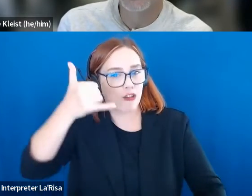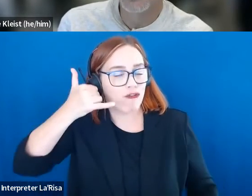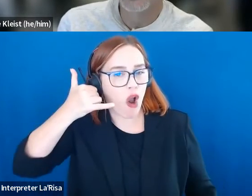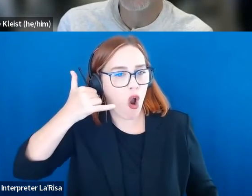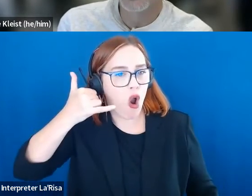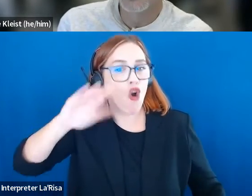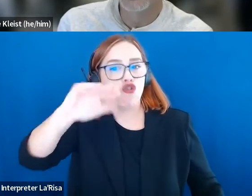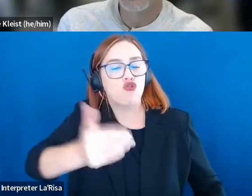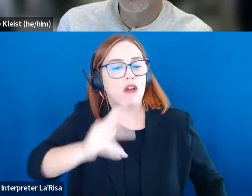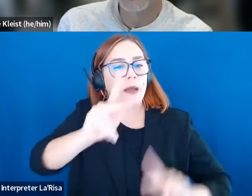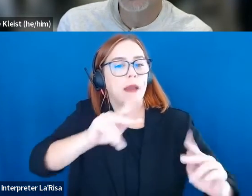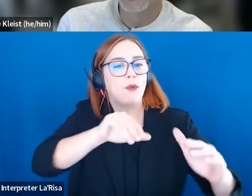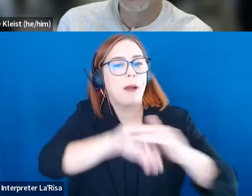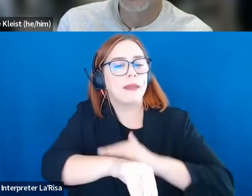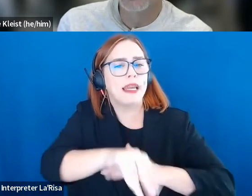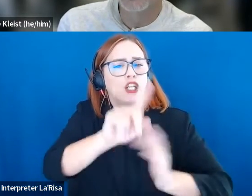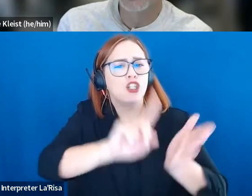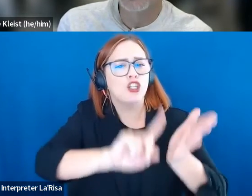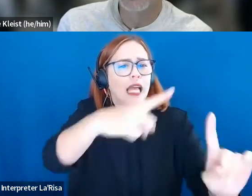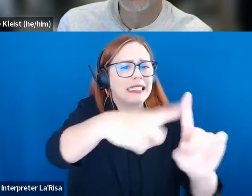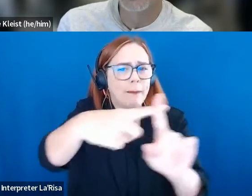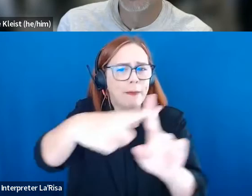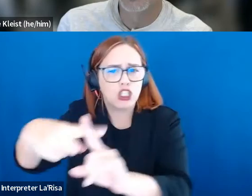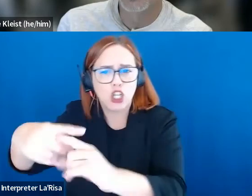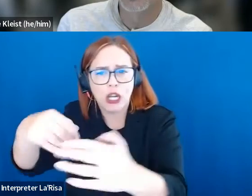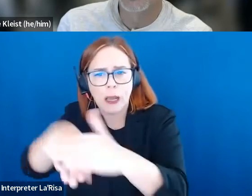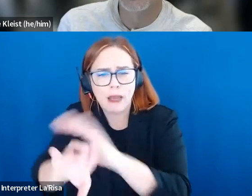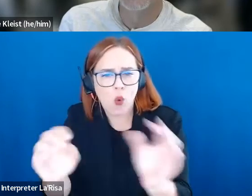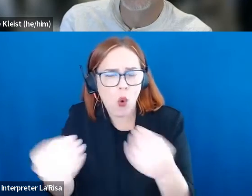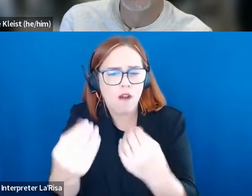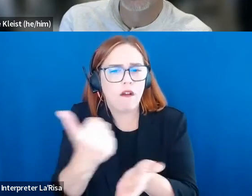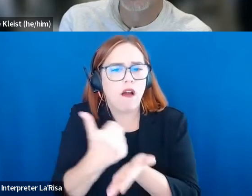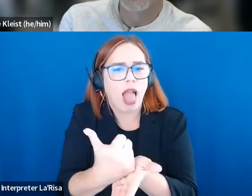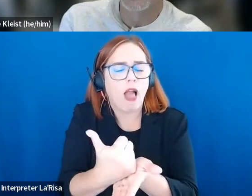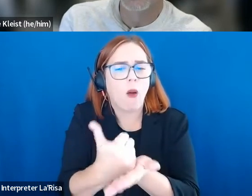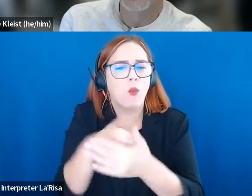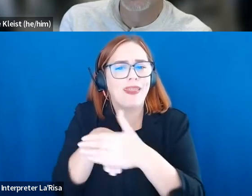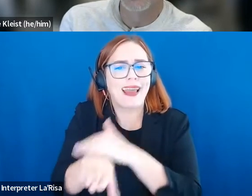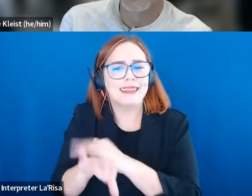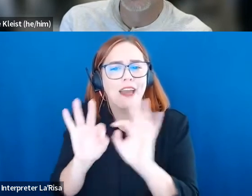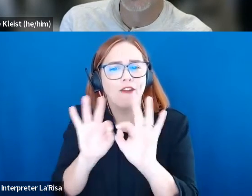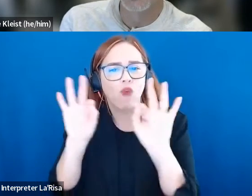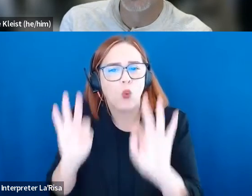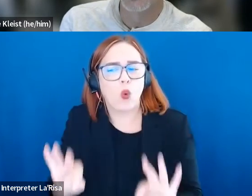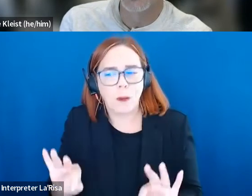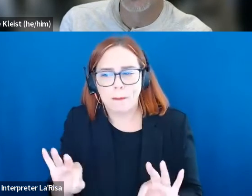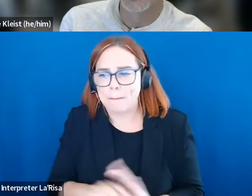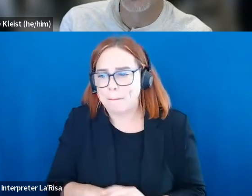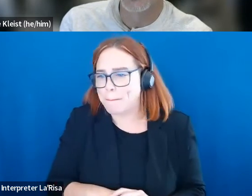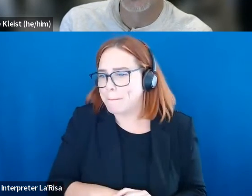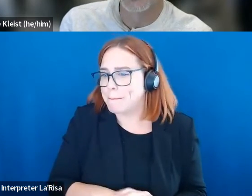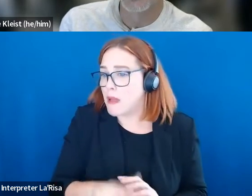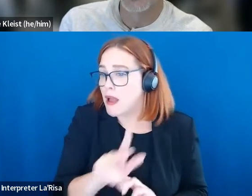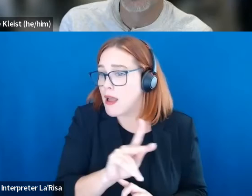as people come in the office, and assisting with the intake forms. And then we have a question from Caitlin who says, how